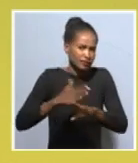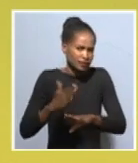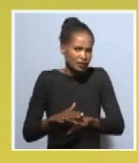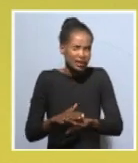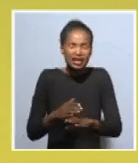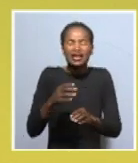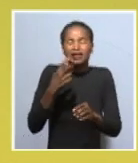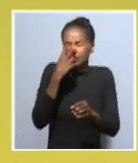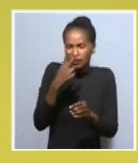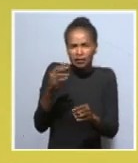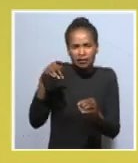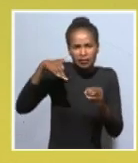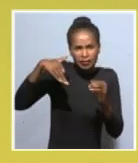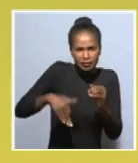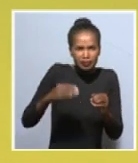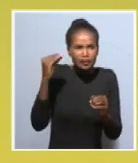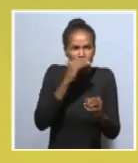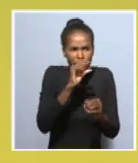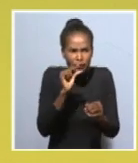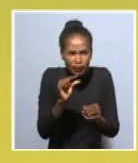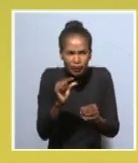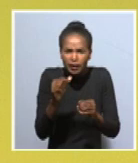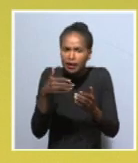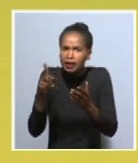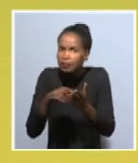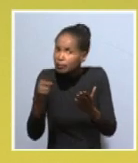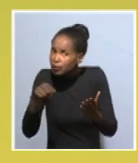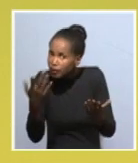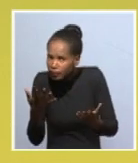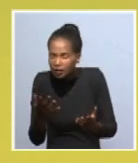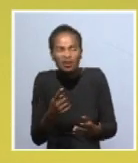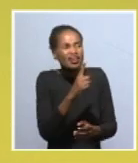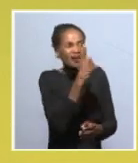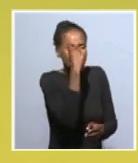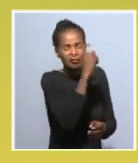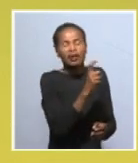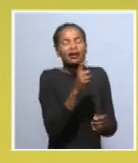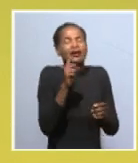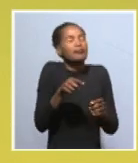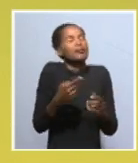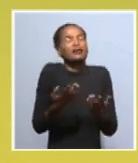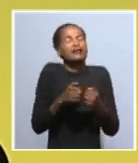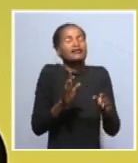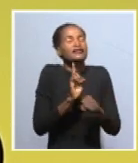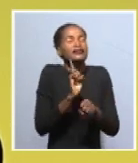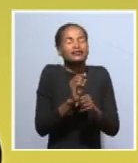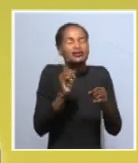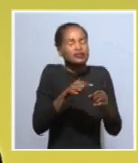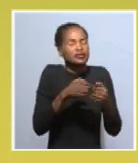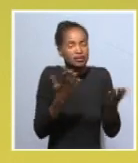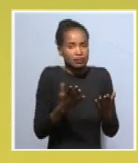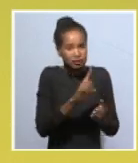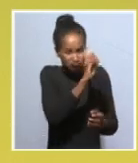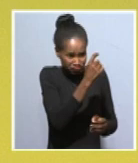go wrong and what can we correct. Where did we go wrong, according to you? Number one, as